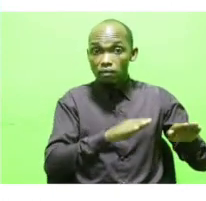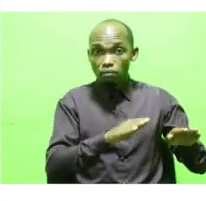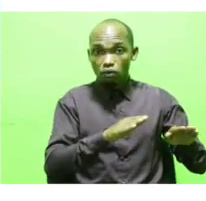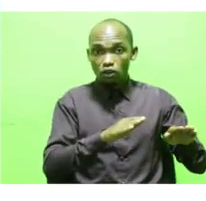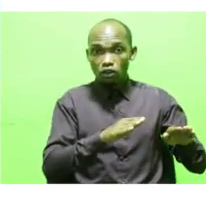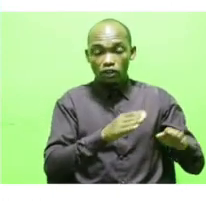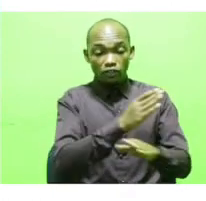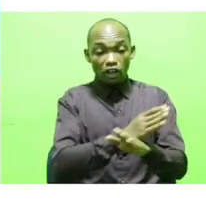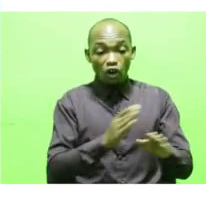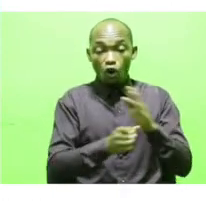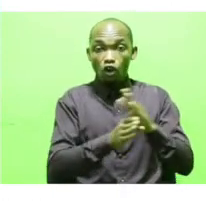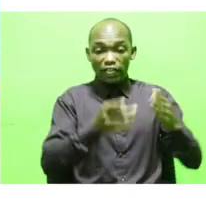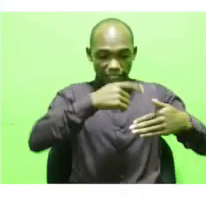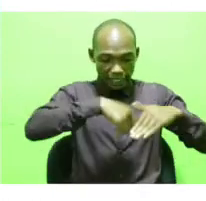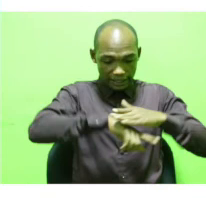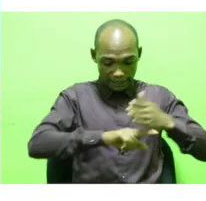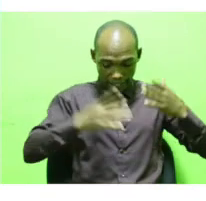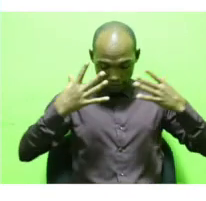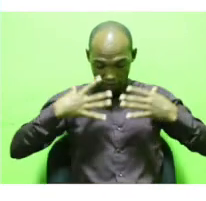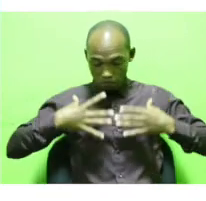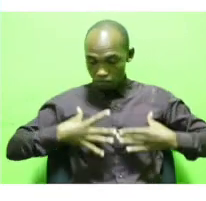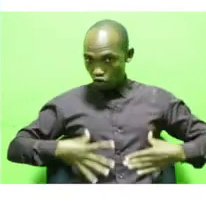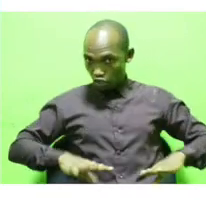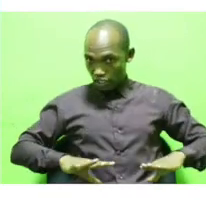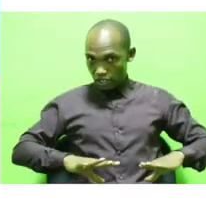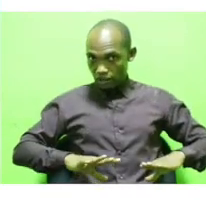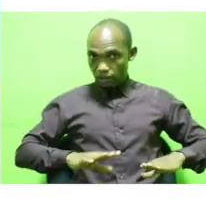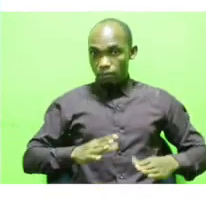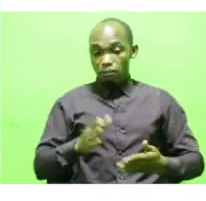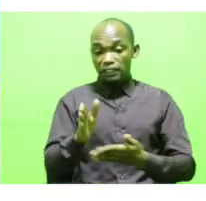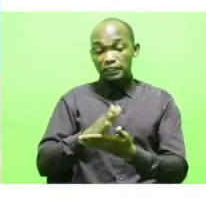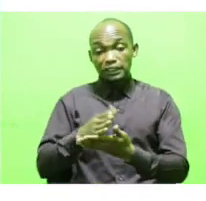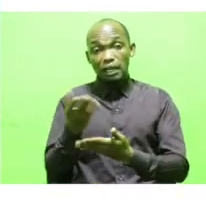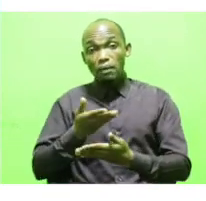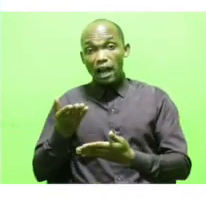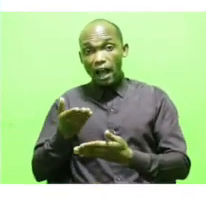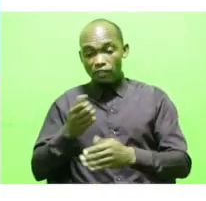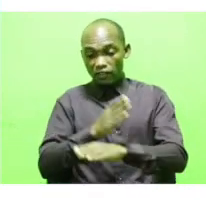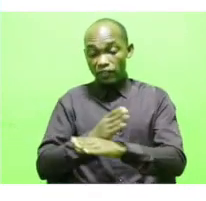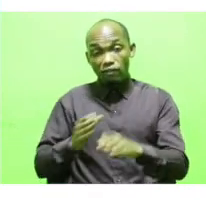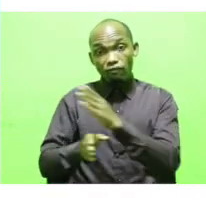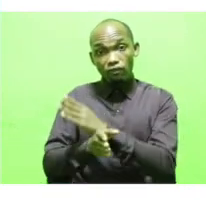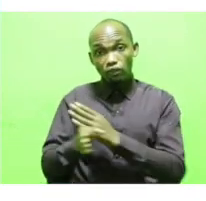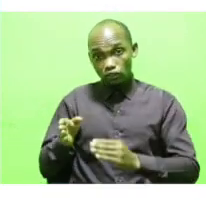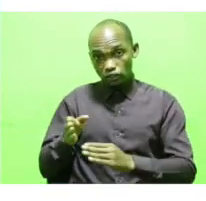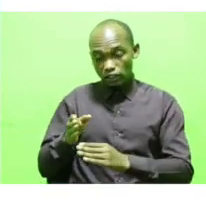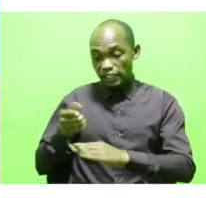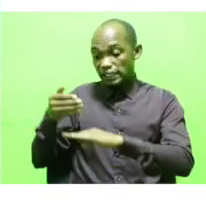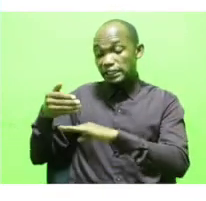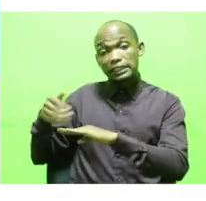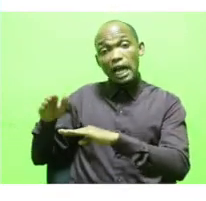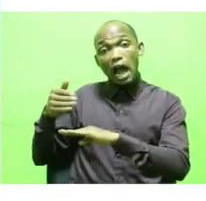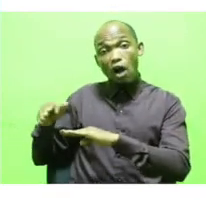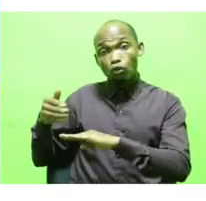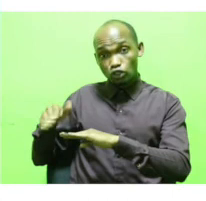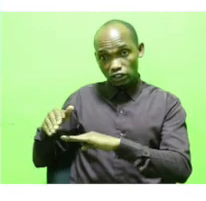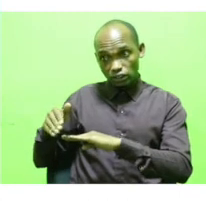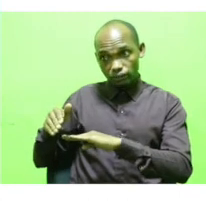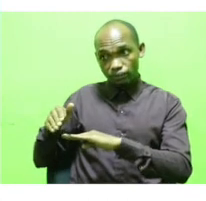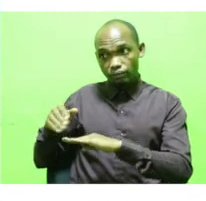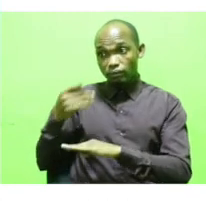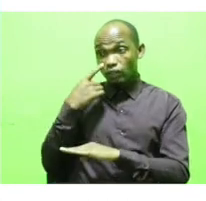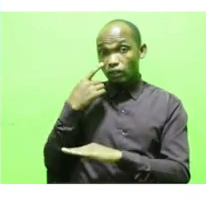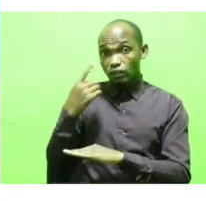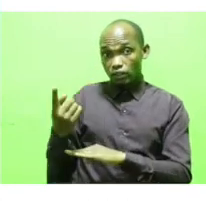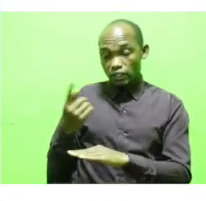that the endoskeleton is flexible and grows with the body, but an exoskeleton is